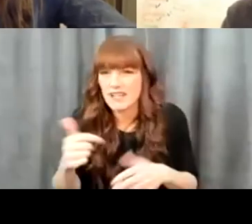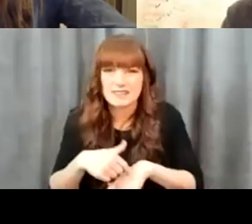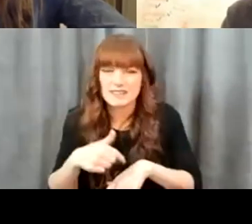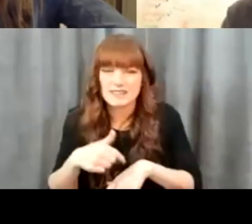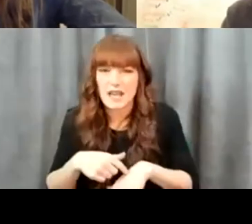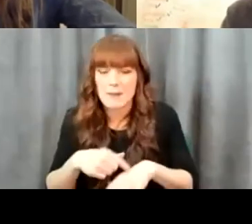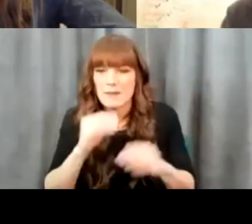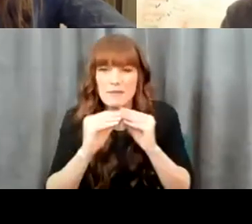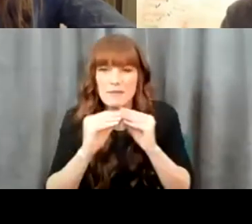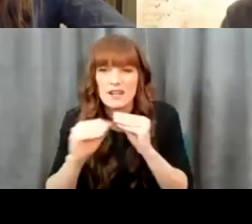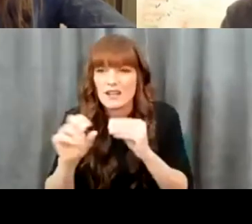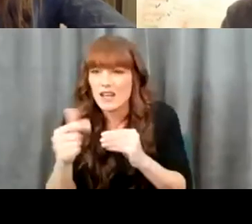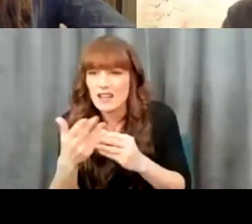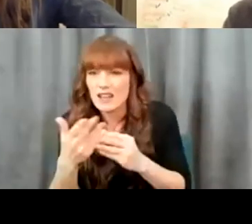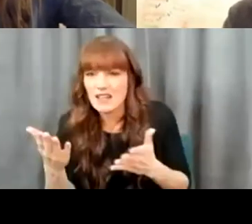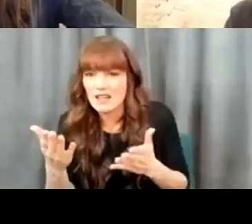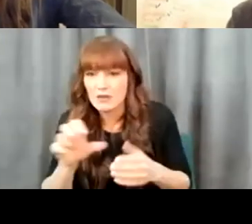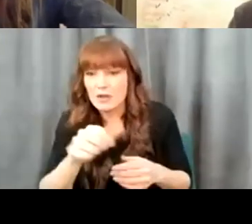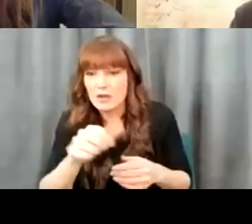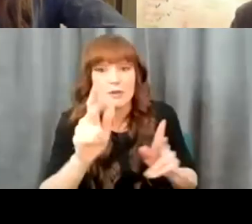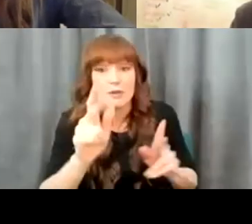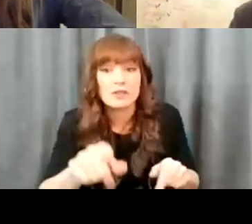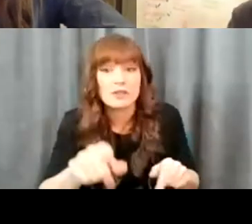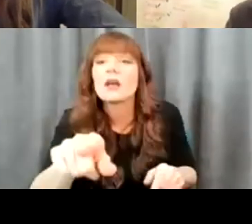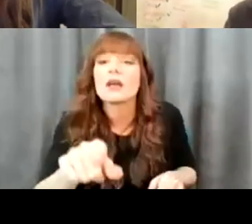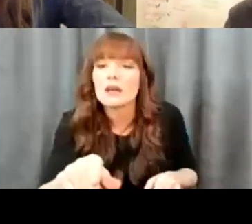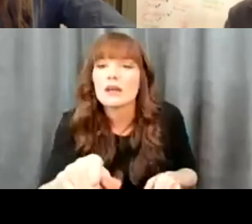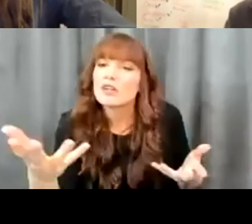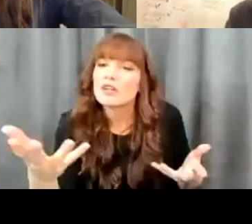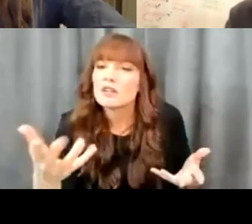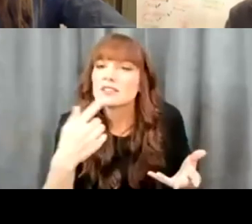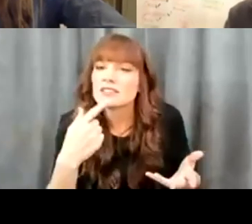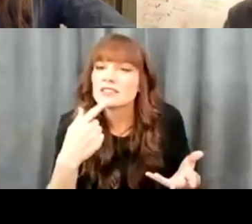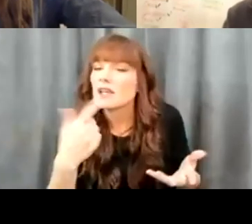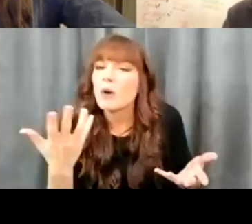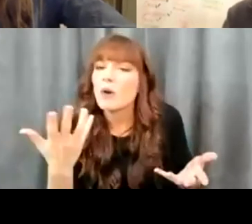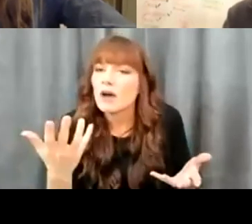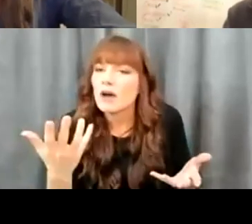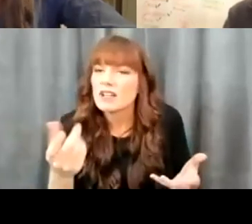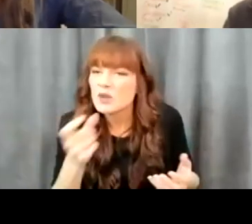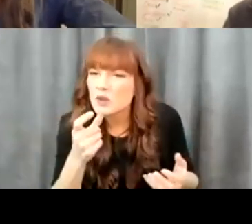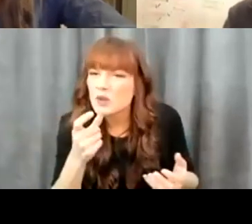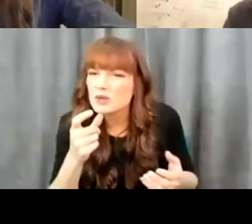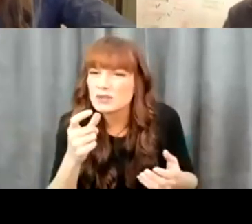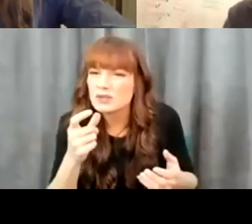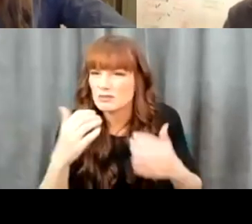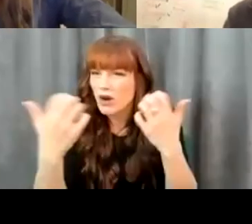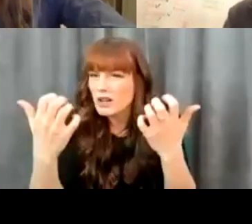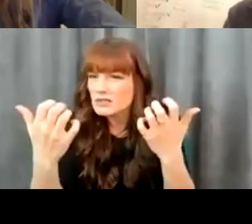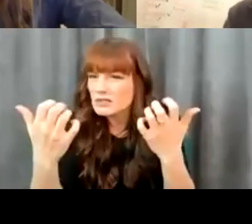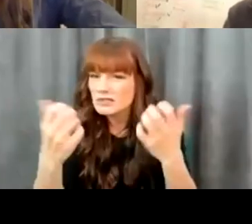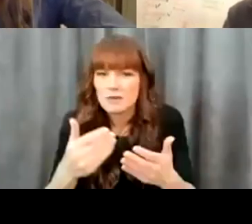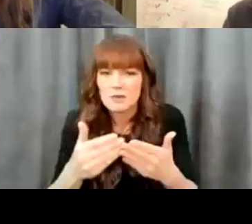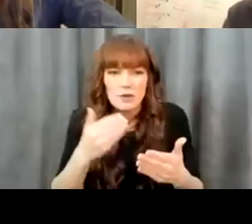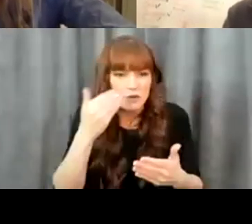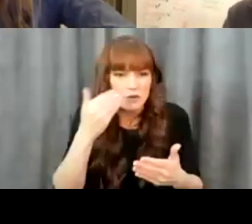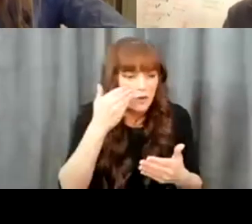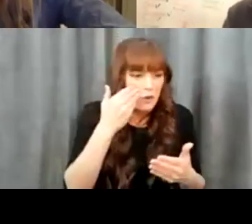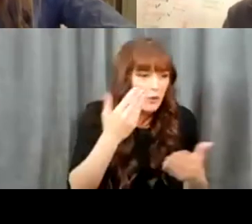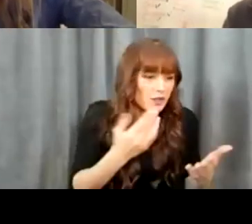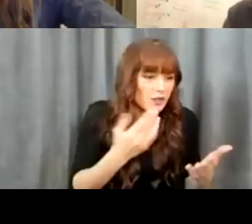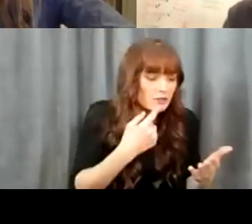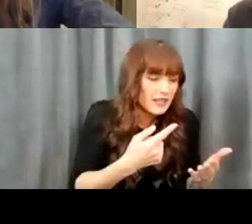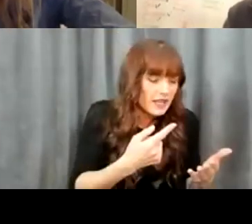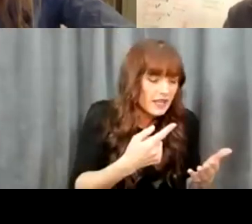Anytime I'm editing anything for anyone else, the first question I ask is, what are you trying to say and to who? You know, and before you know what you're trying to say and to who,